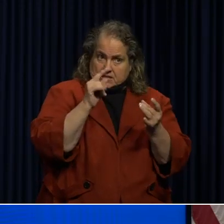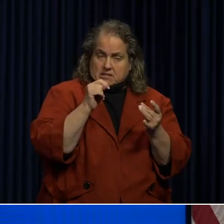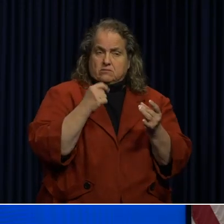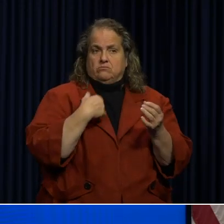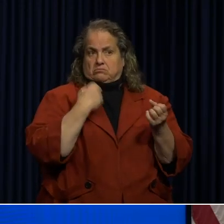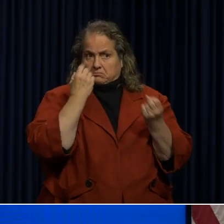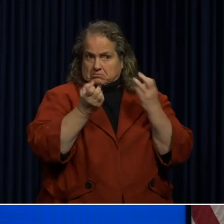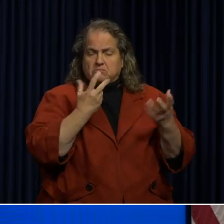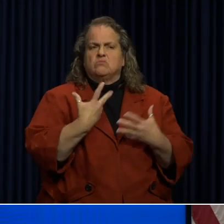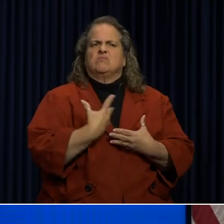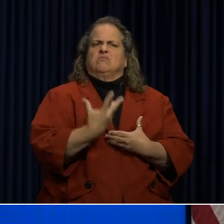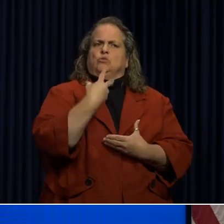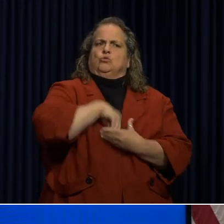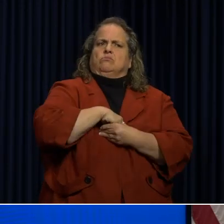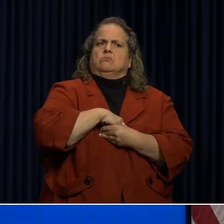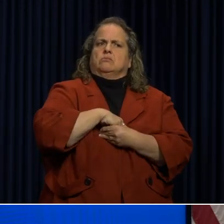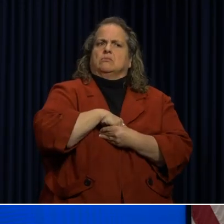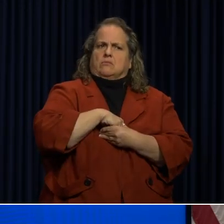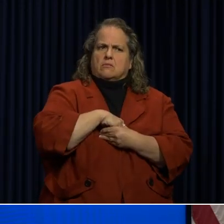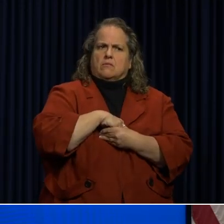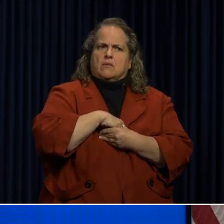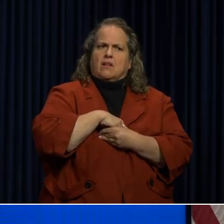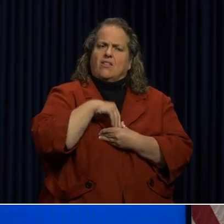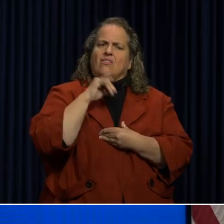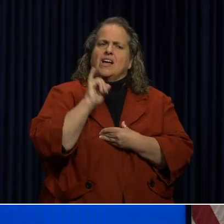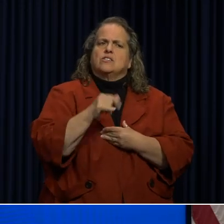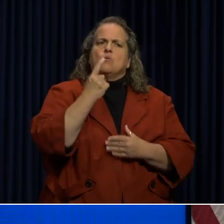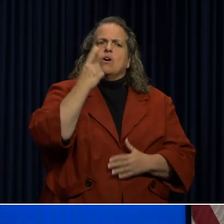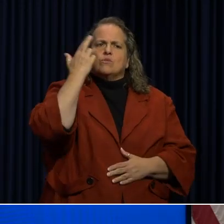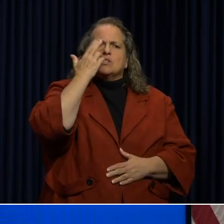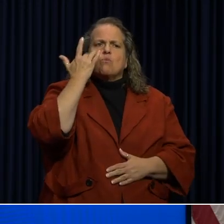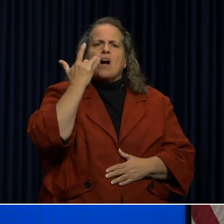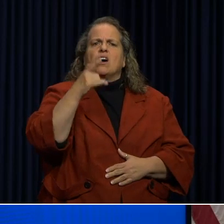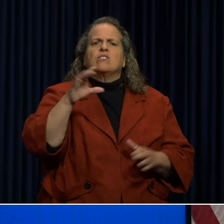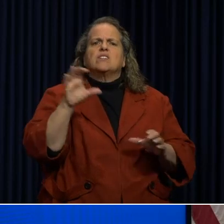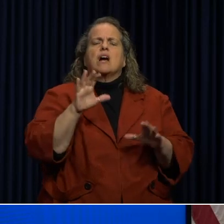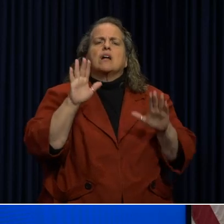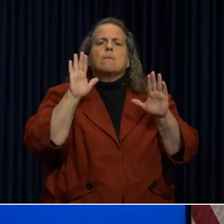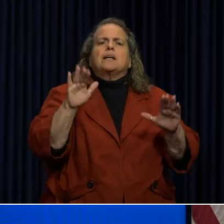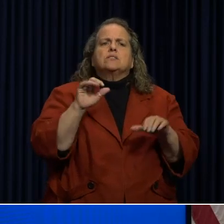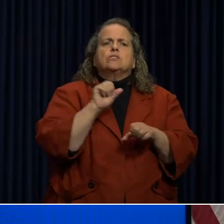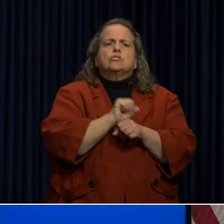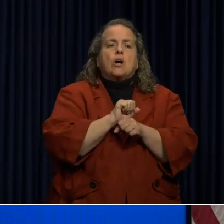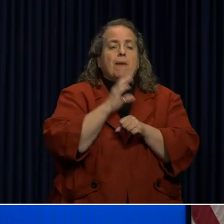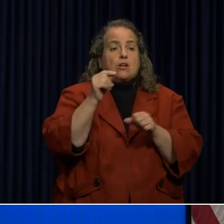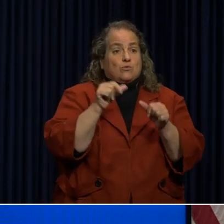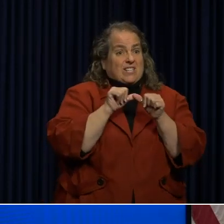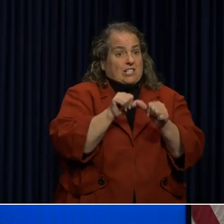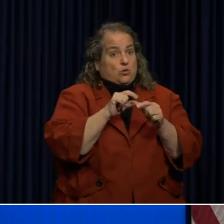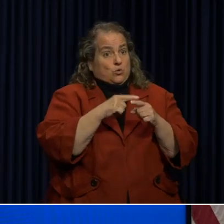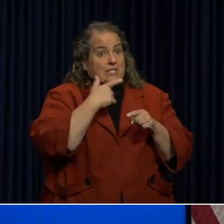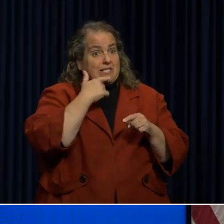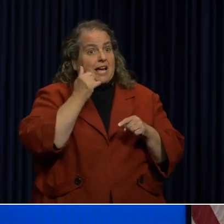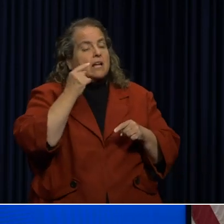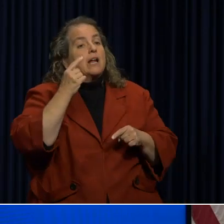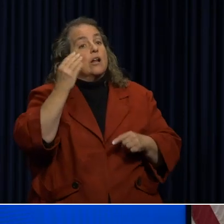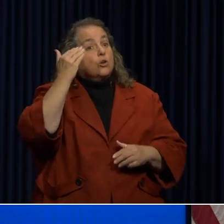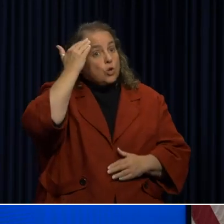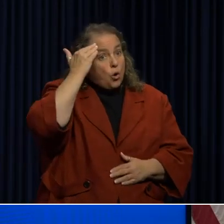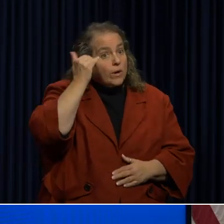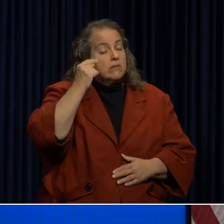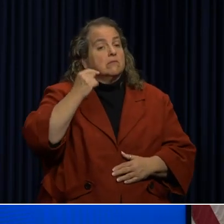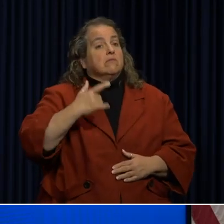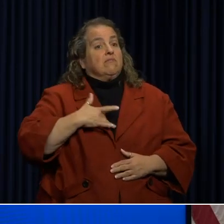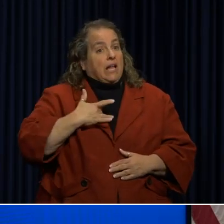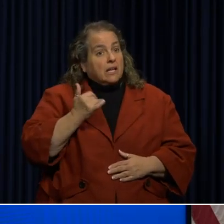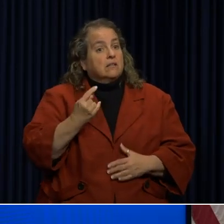it, and that's one of the reasons that you have done such an amazing job, and continuing to say it and know it and feel